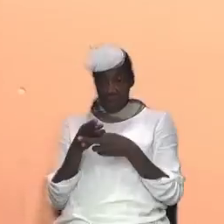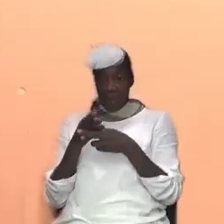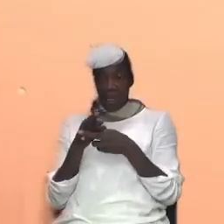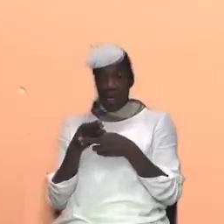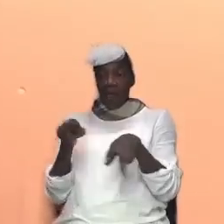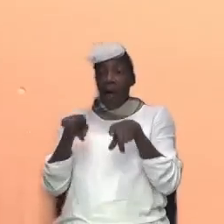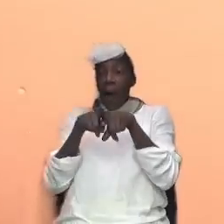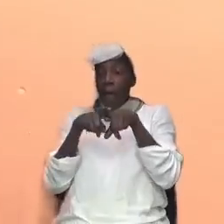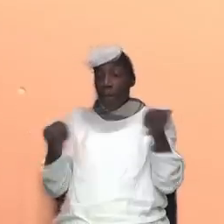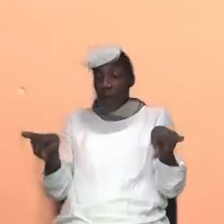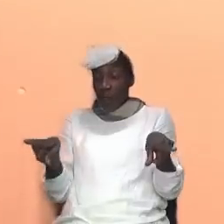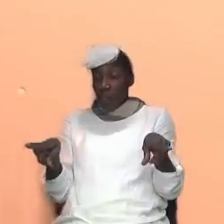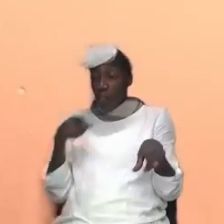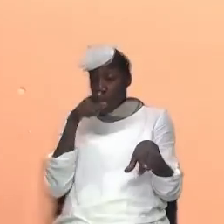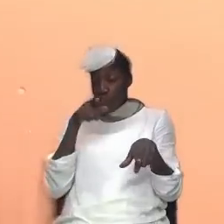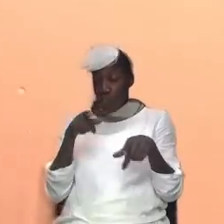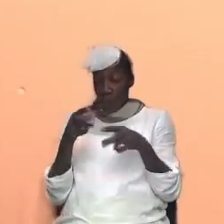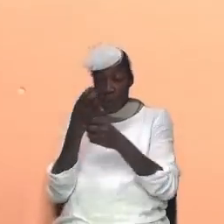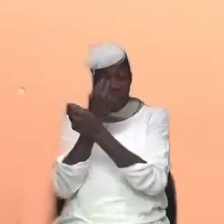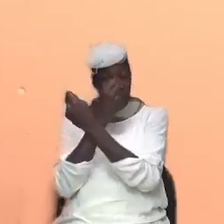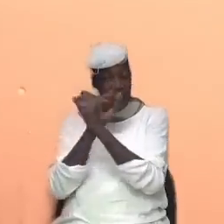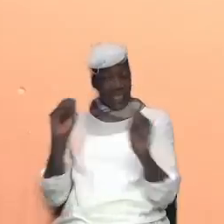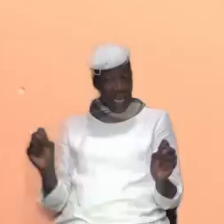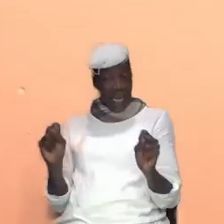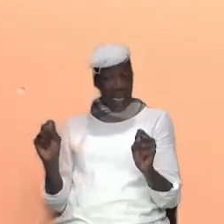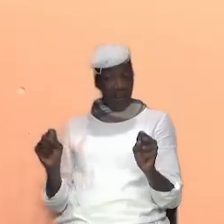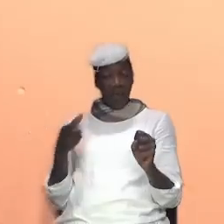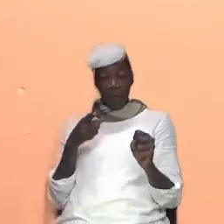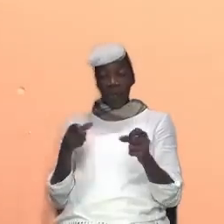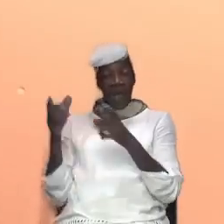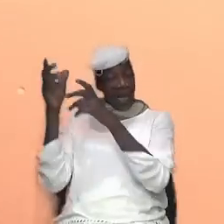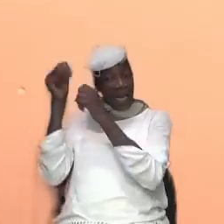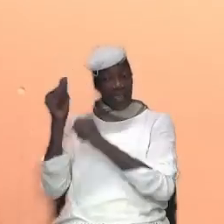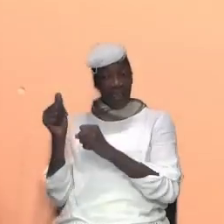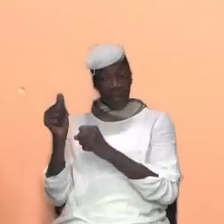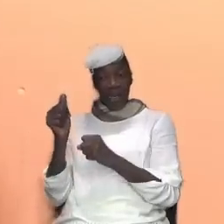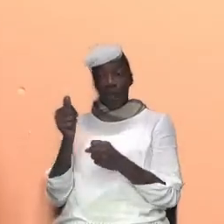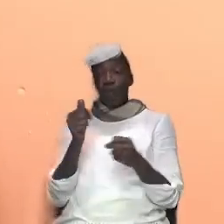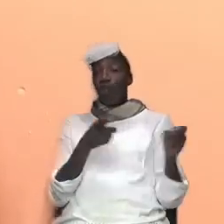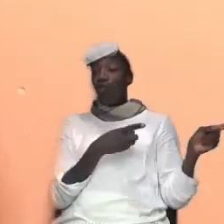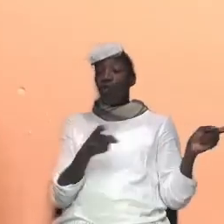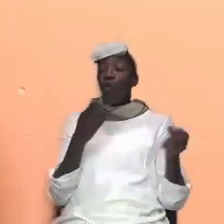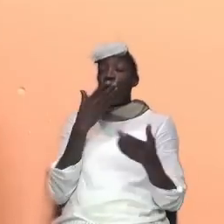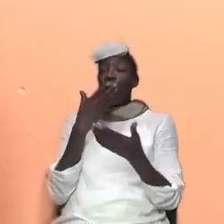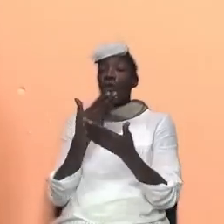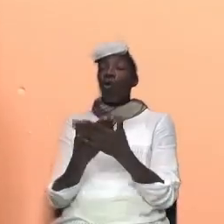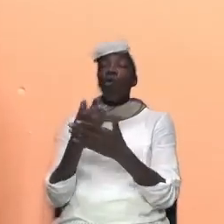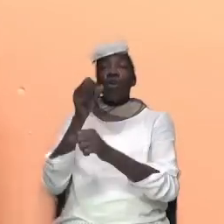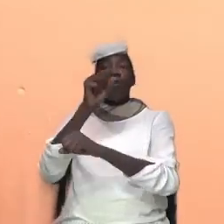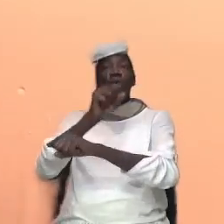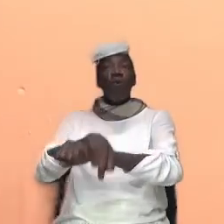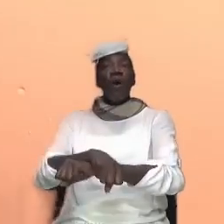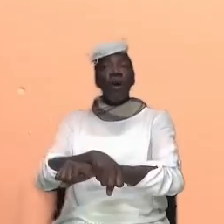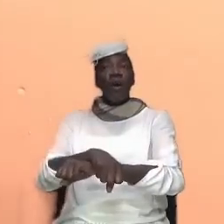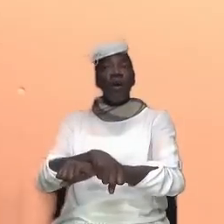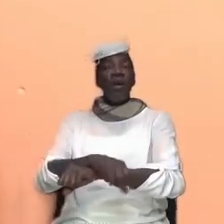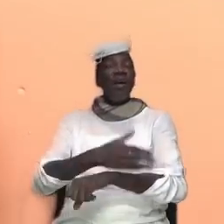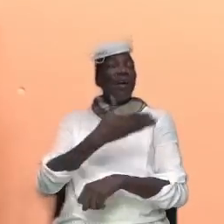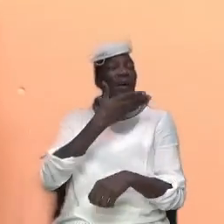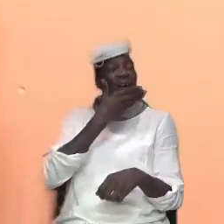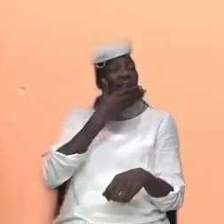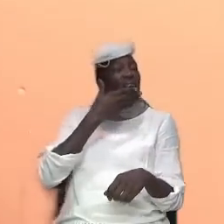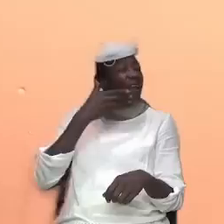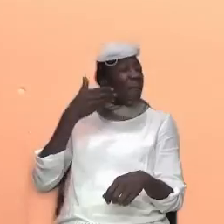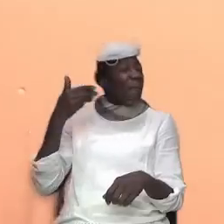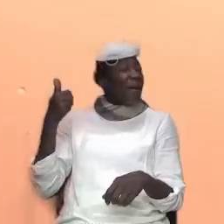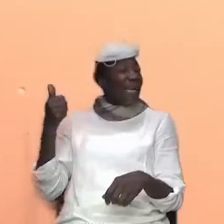saved, we are expected to do good works, and as Christians, to do the best